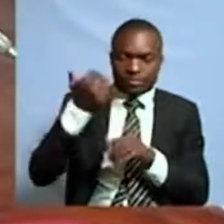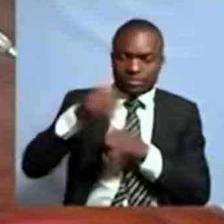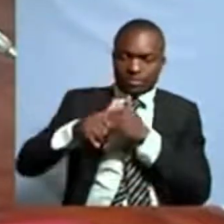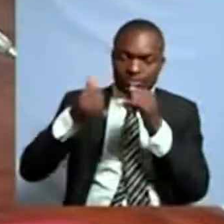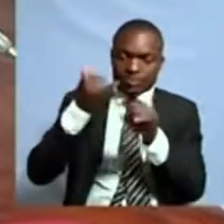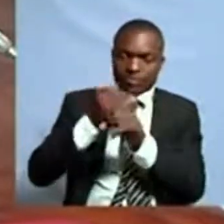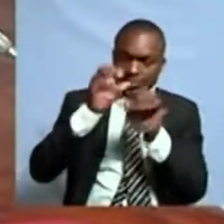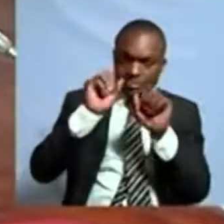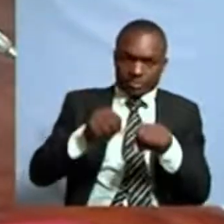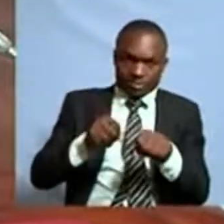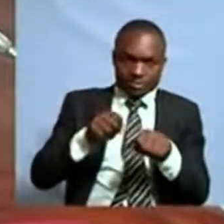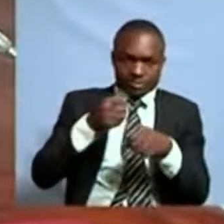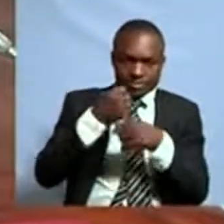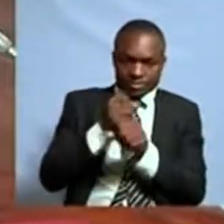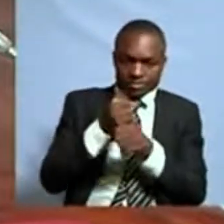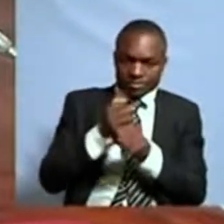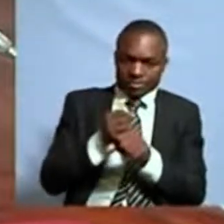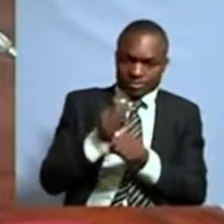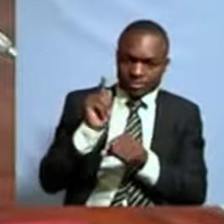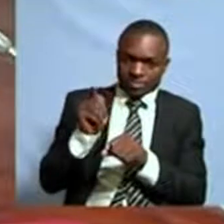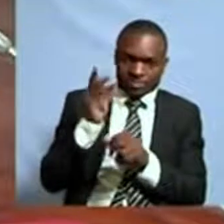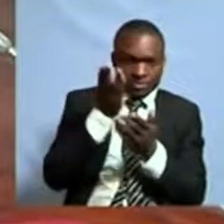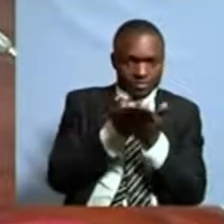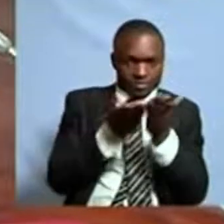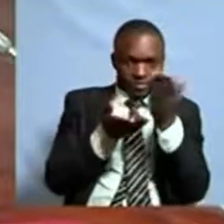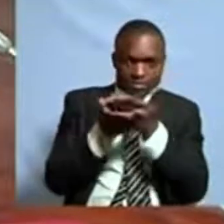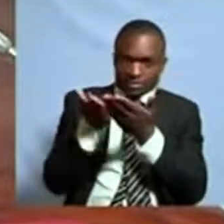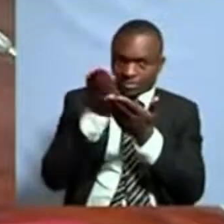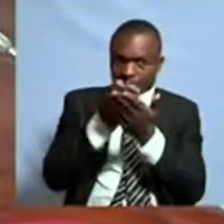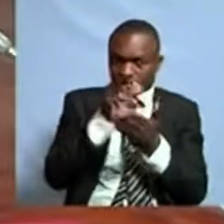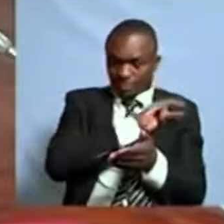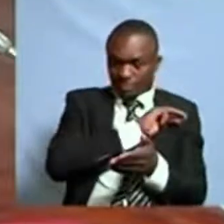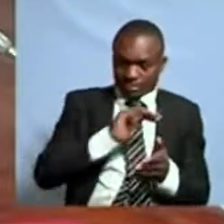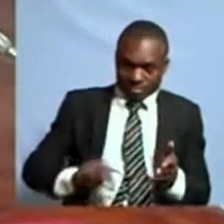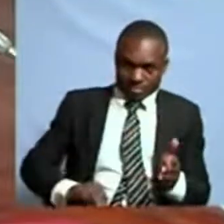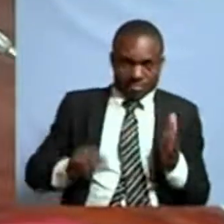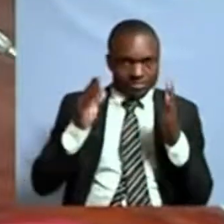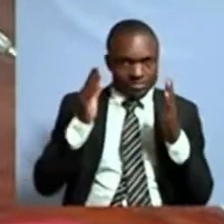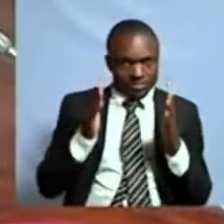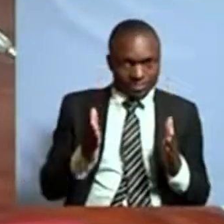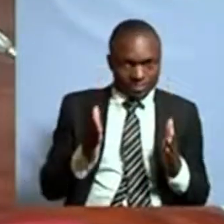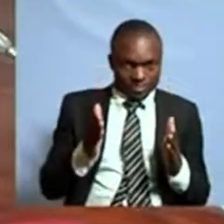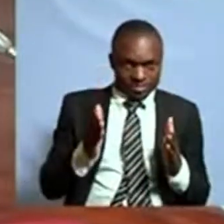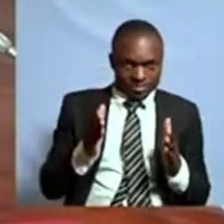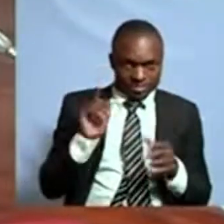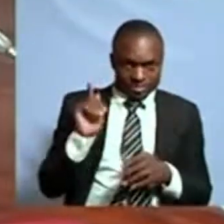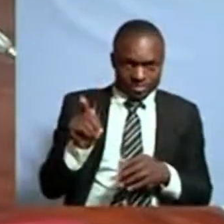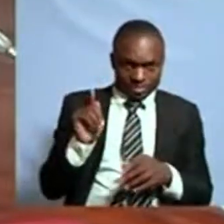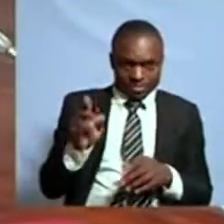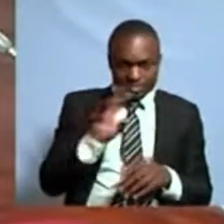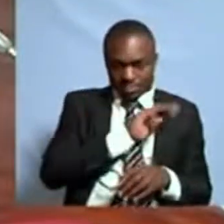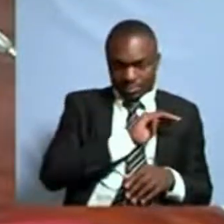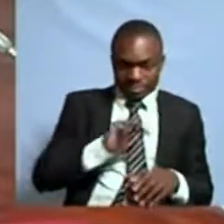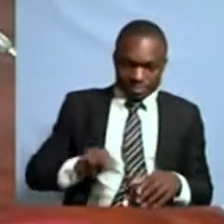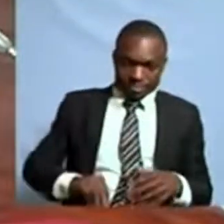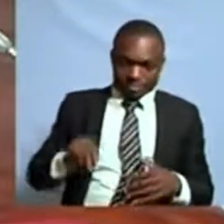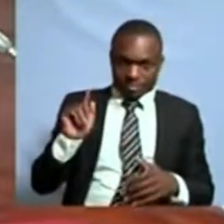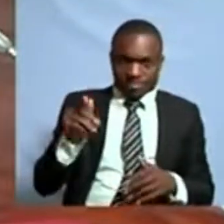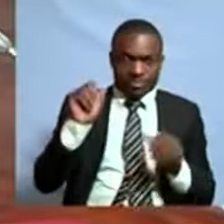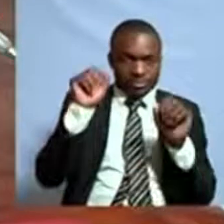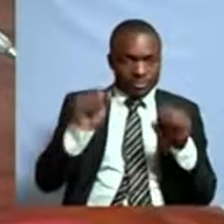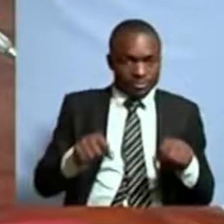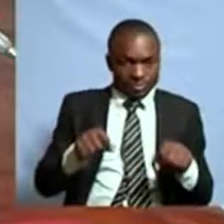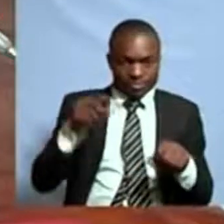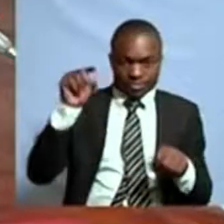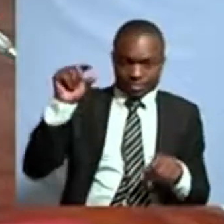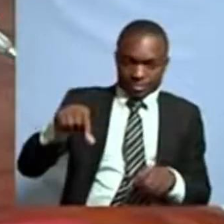made by a contributing member for such a member to now qualify for